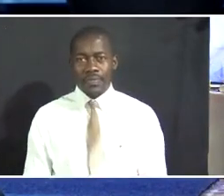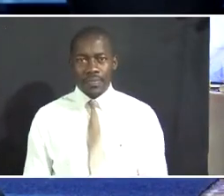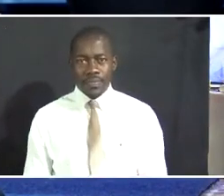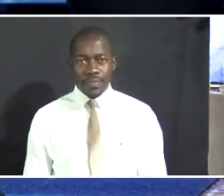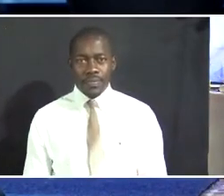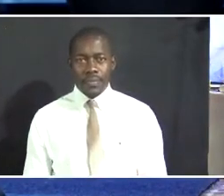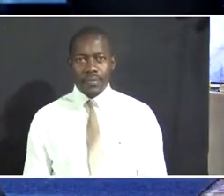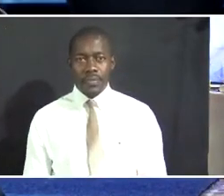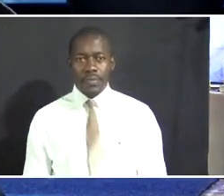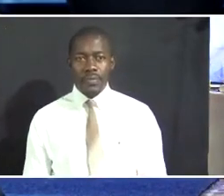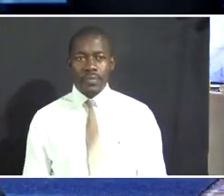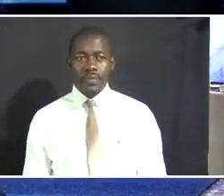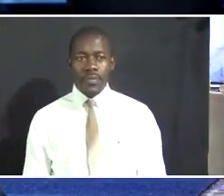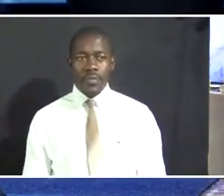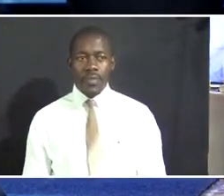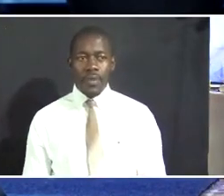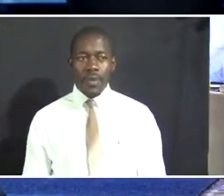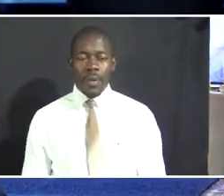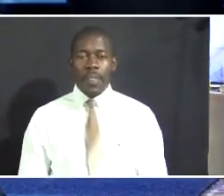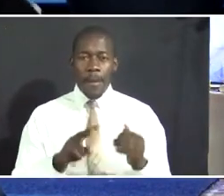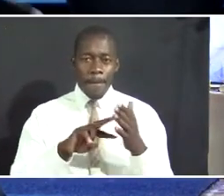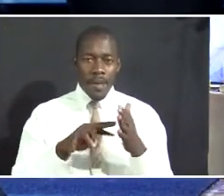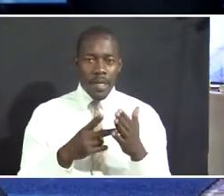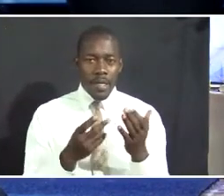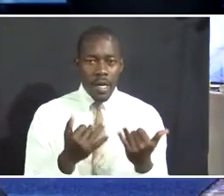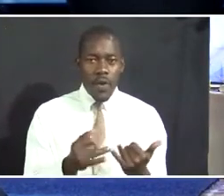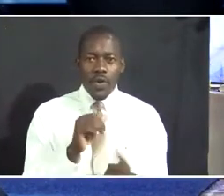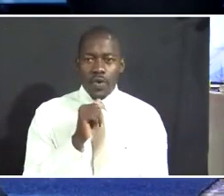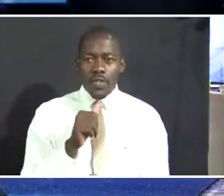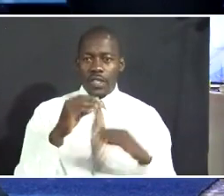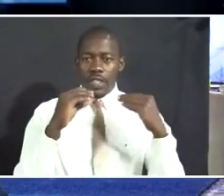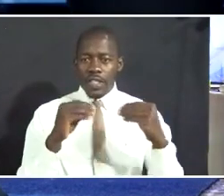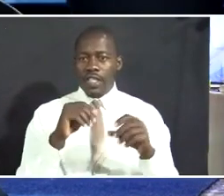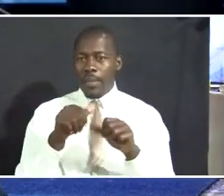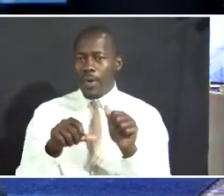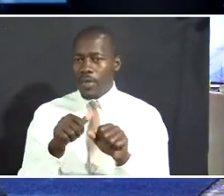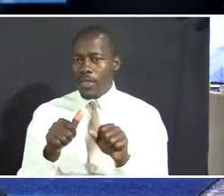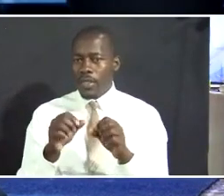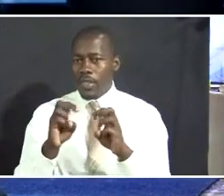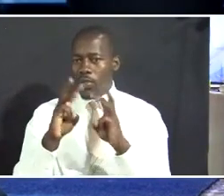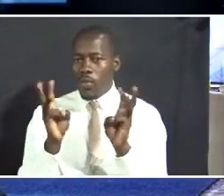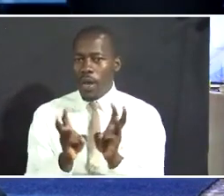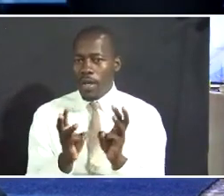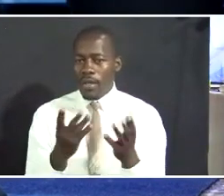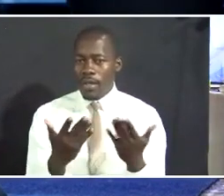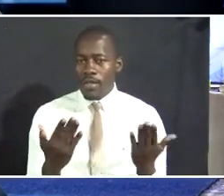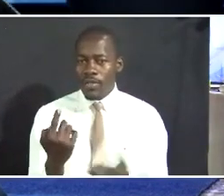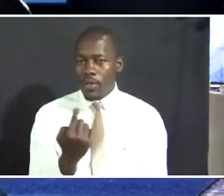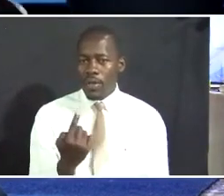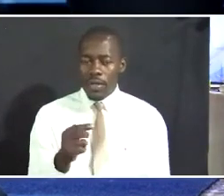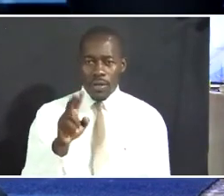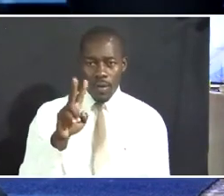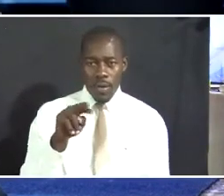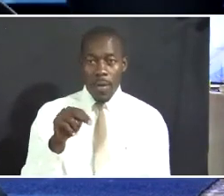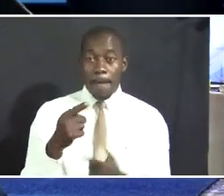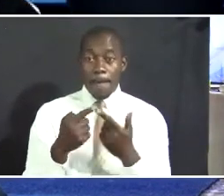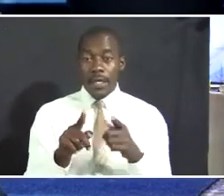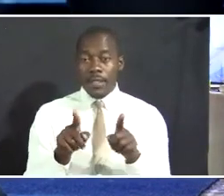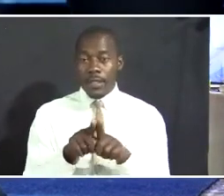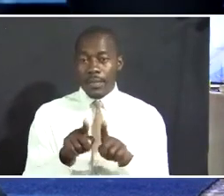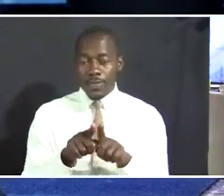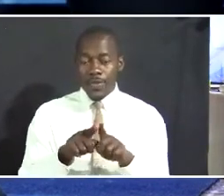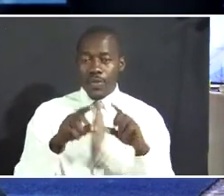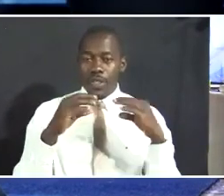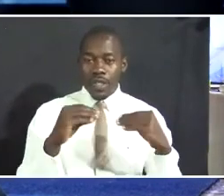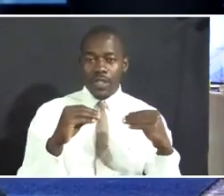to not only teach them about the wisdom of this world, but also to teach them about the reasons why we